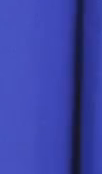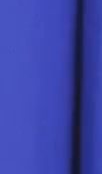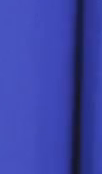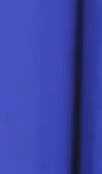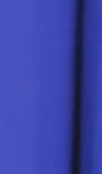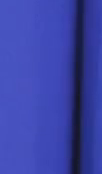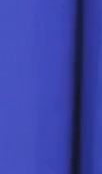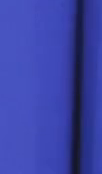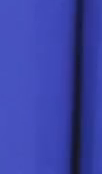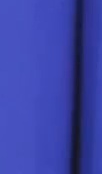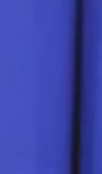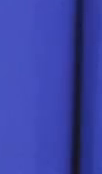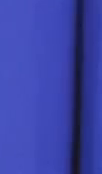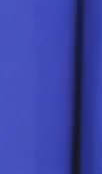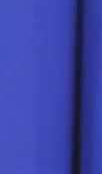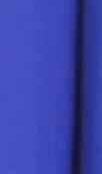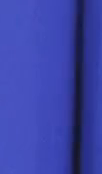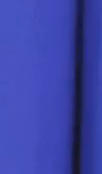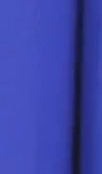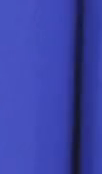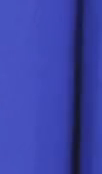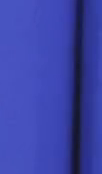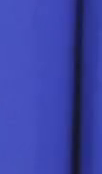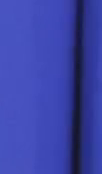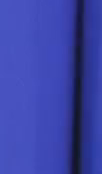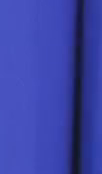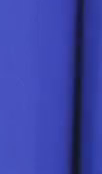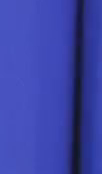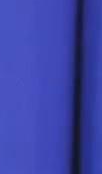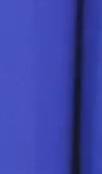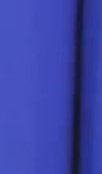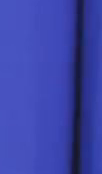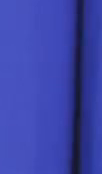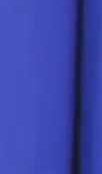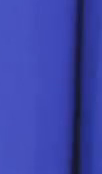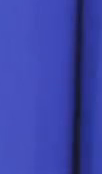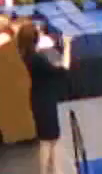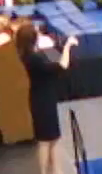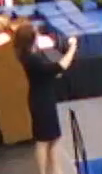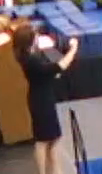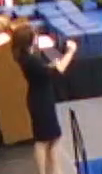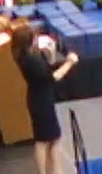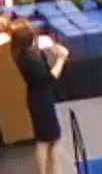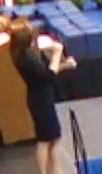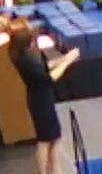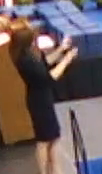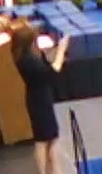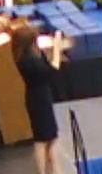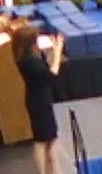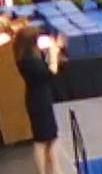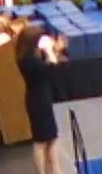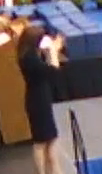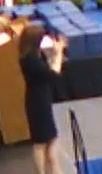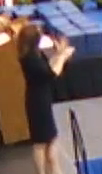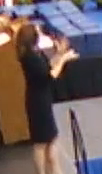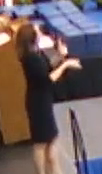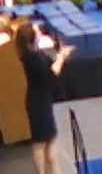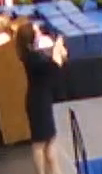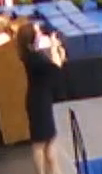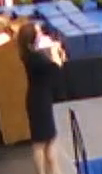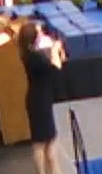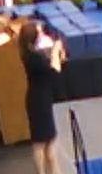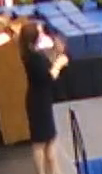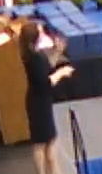grass. Take care of the golf balls first, the things that really matter. Set your priorities.